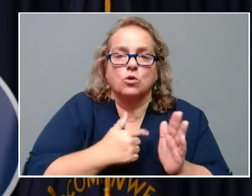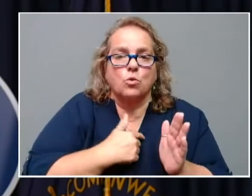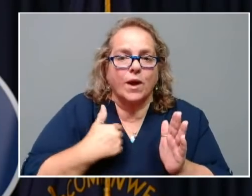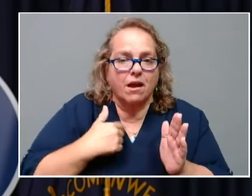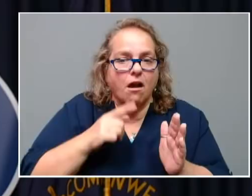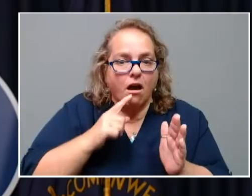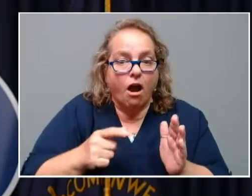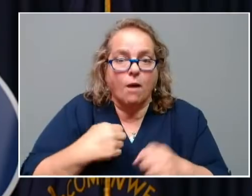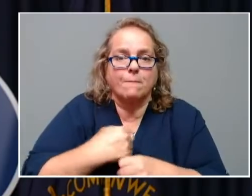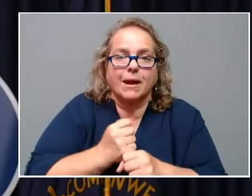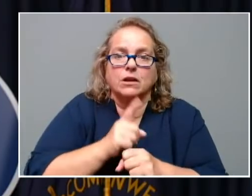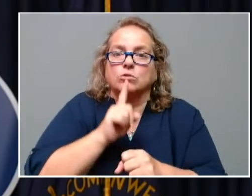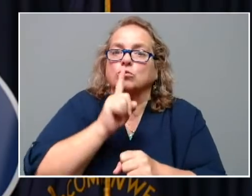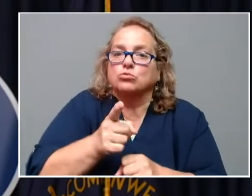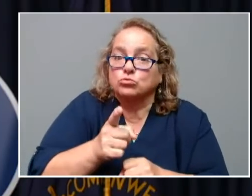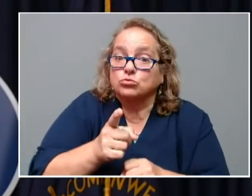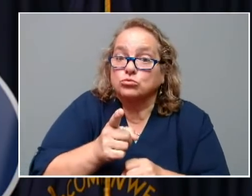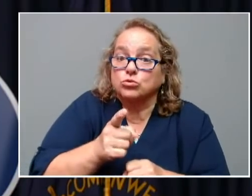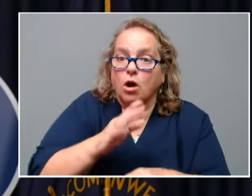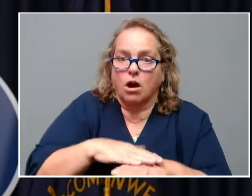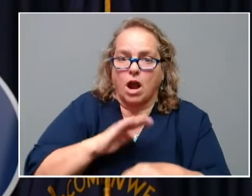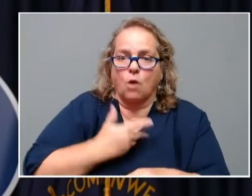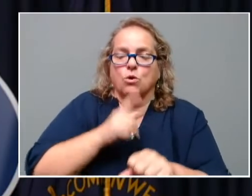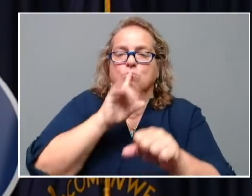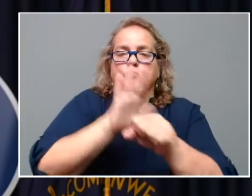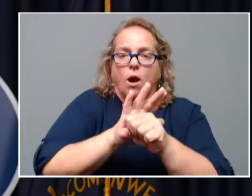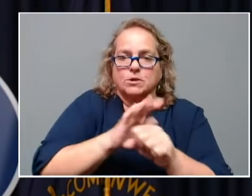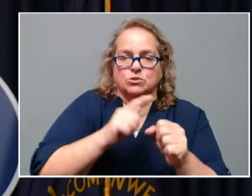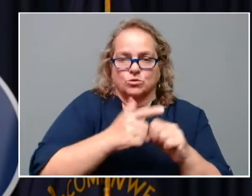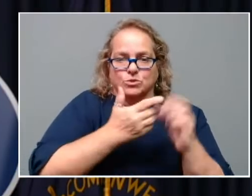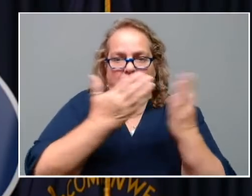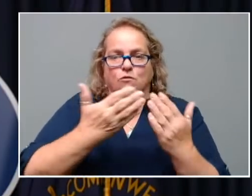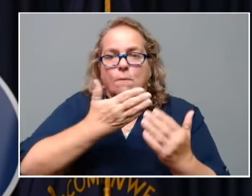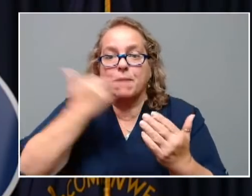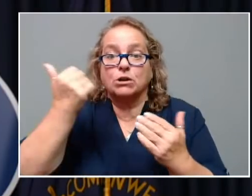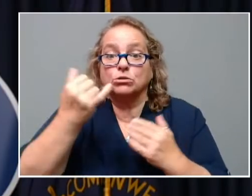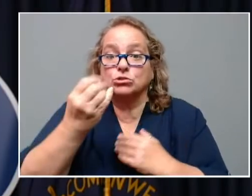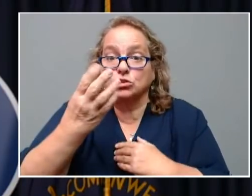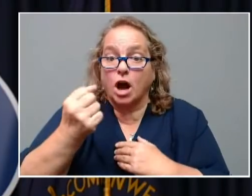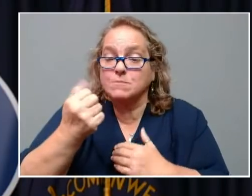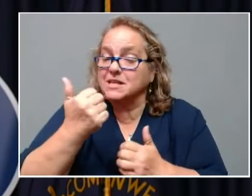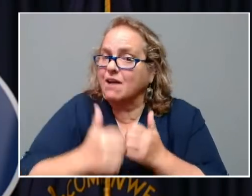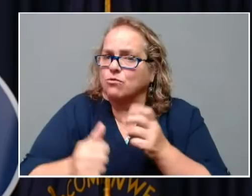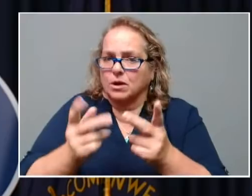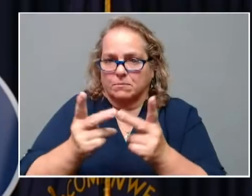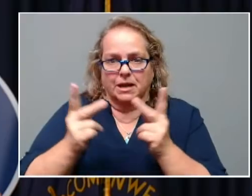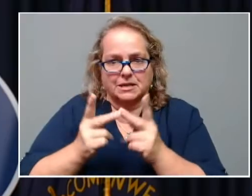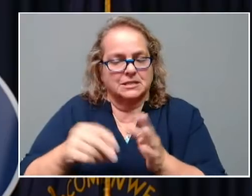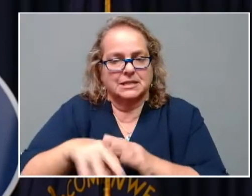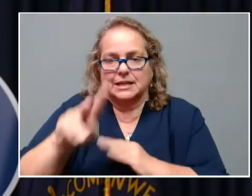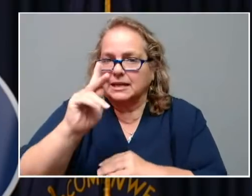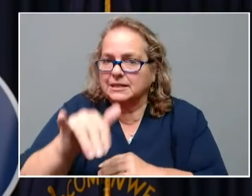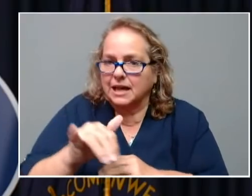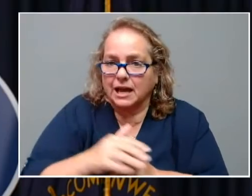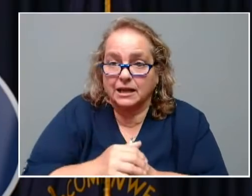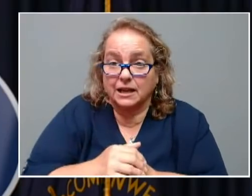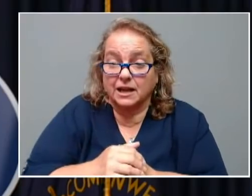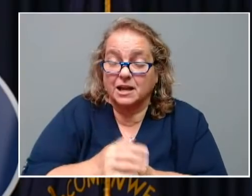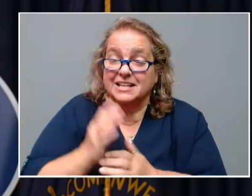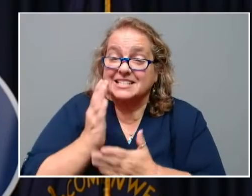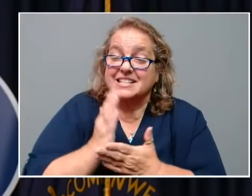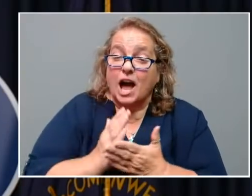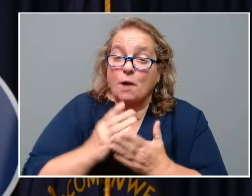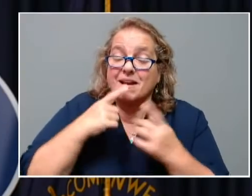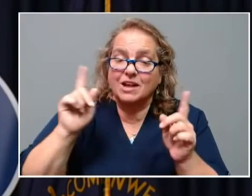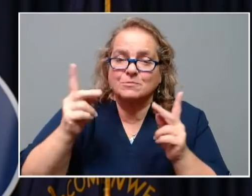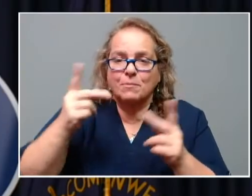and better jobs in every corner of Kentucky. As you'll notice, these announcements, people used to think they were always going to, say, the